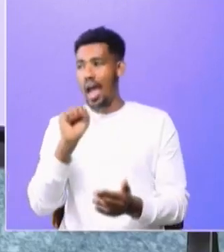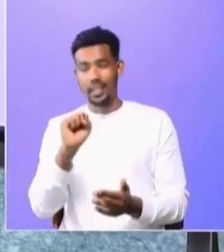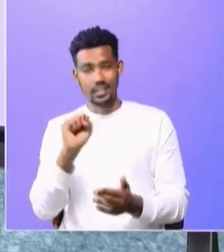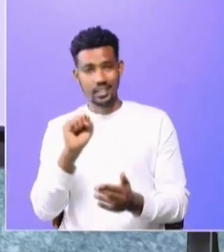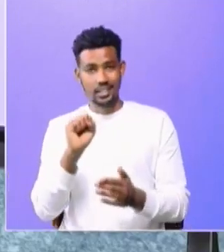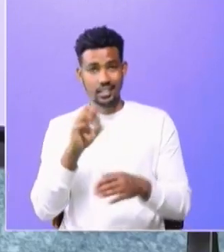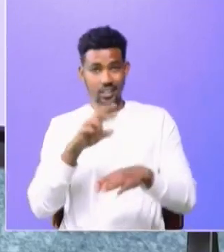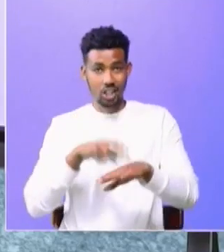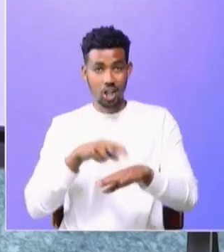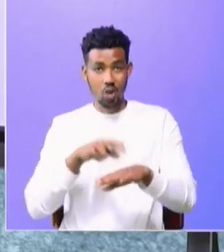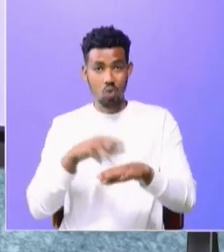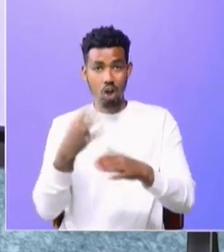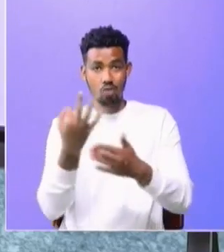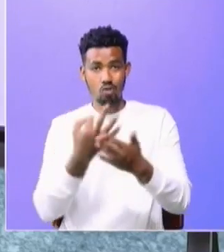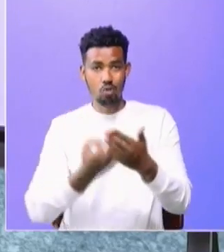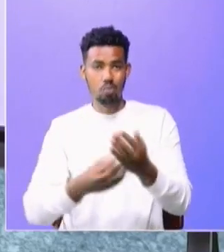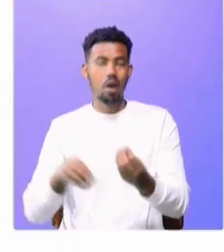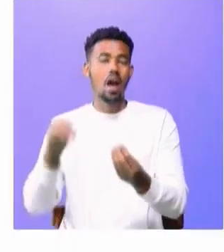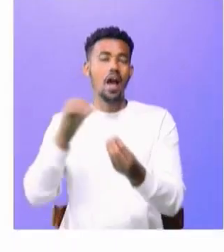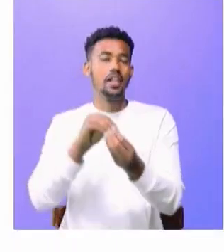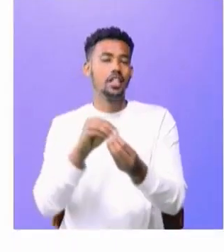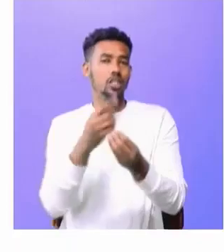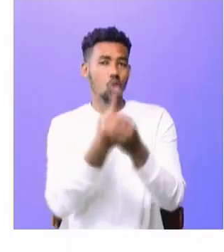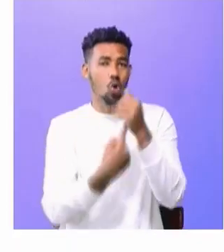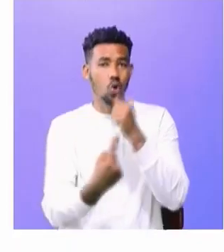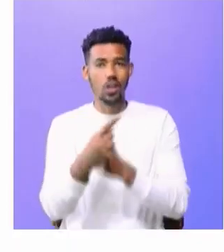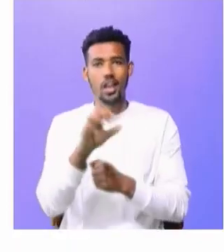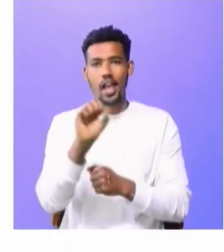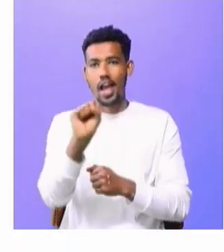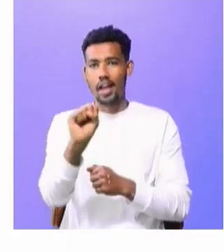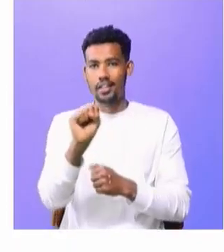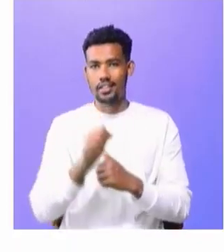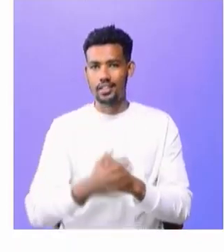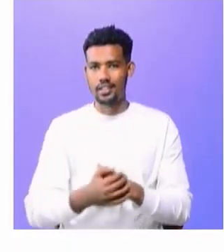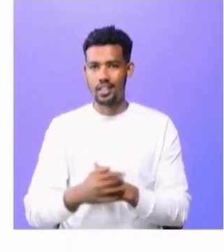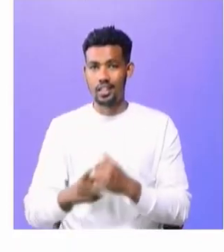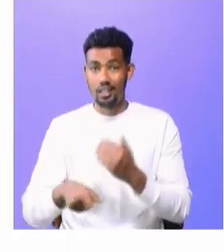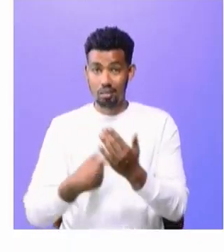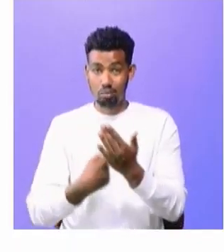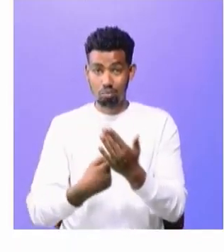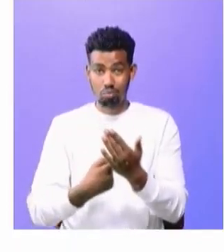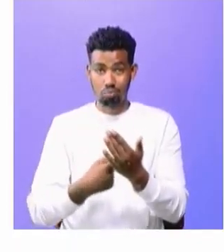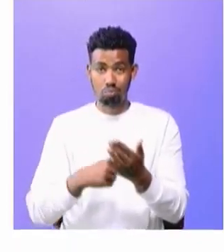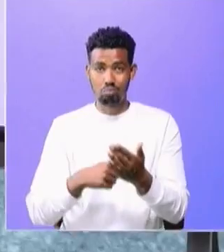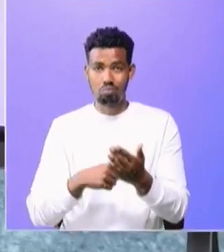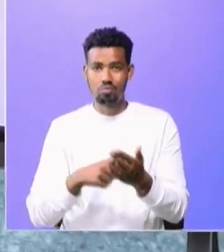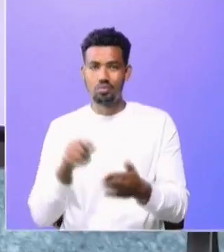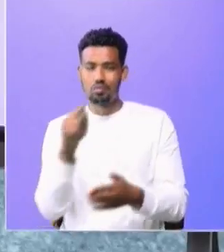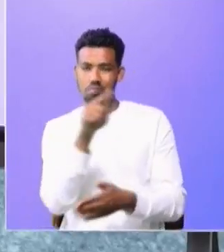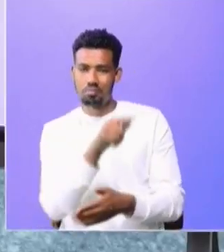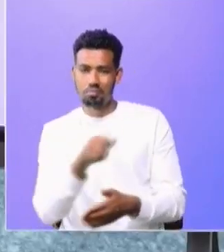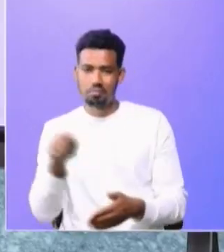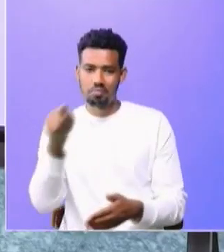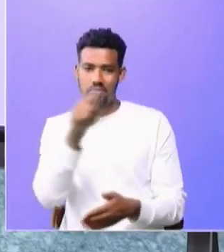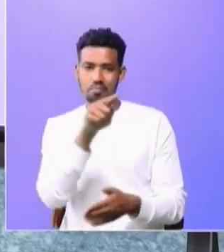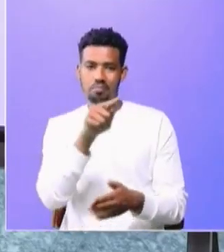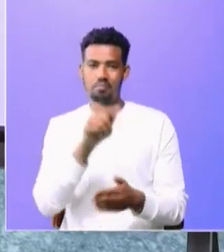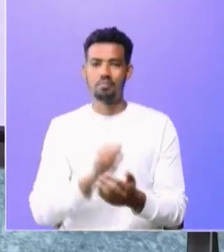form by adding only s. So let us circle this one too. The third